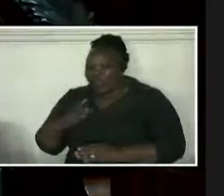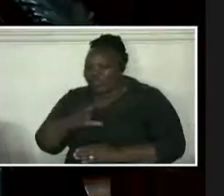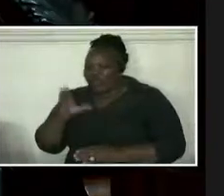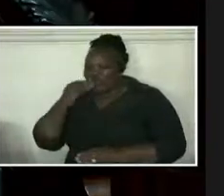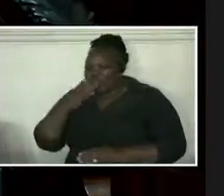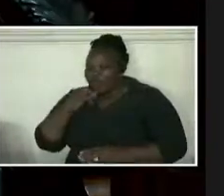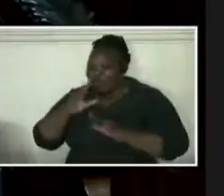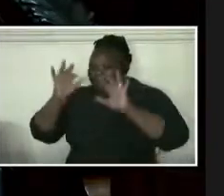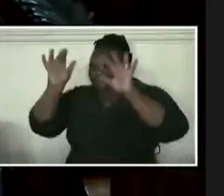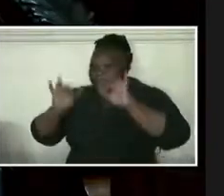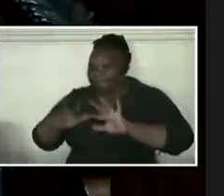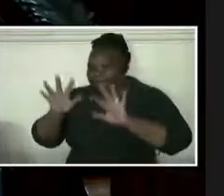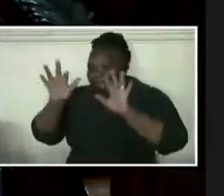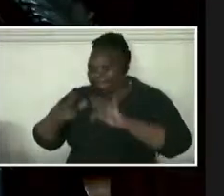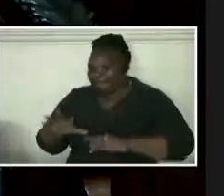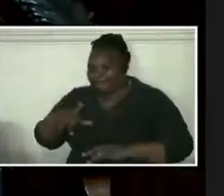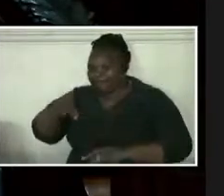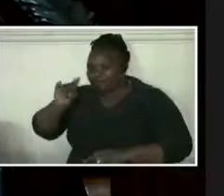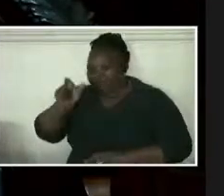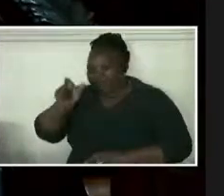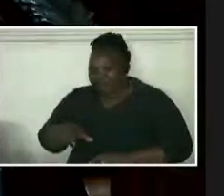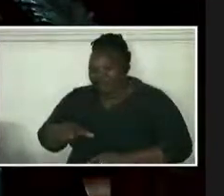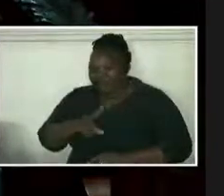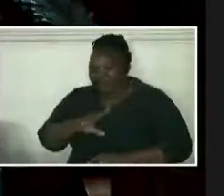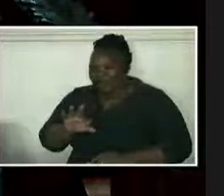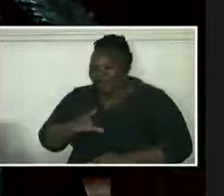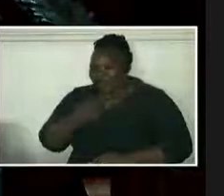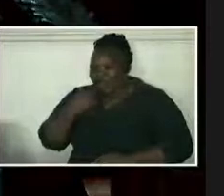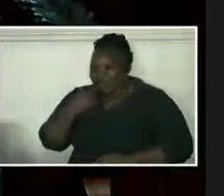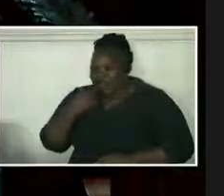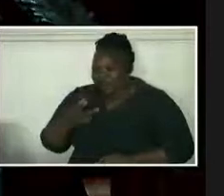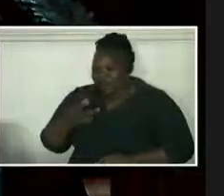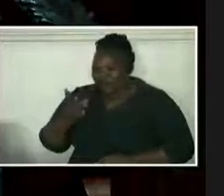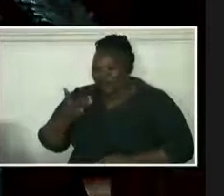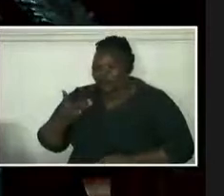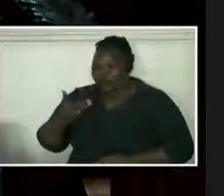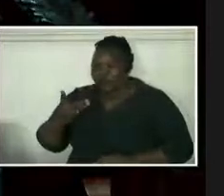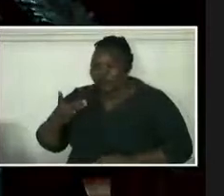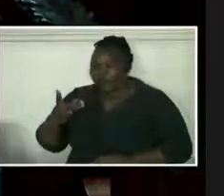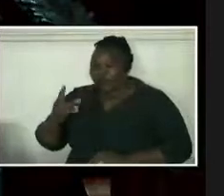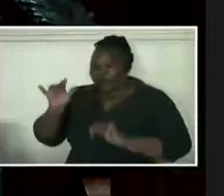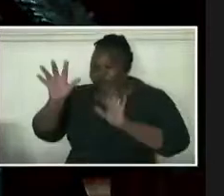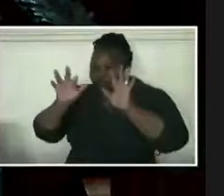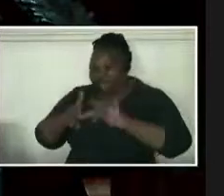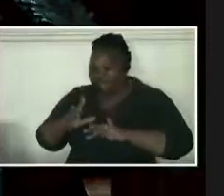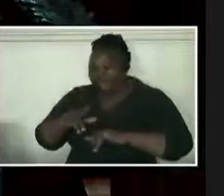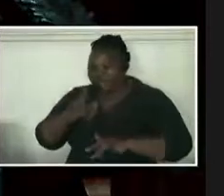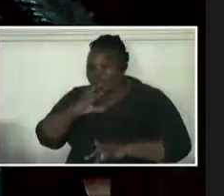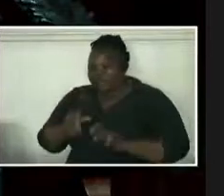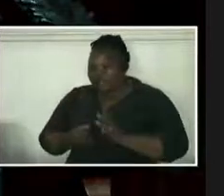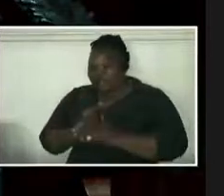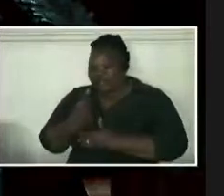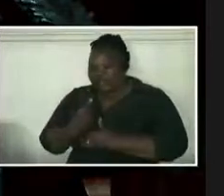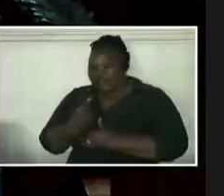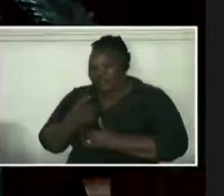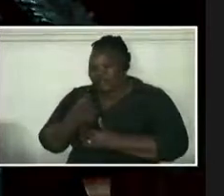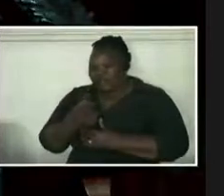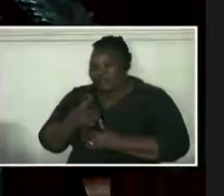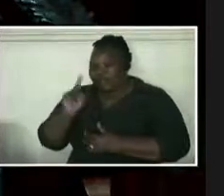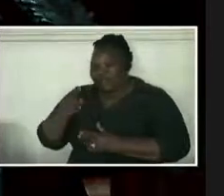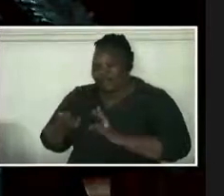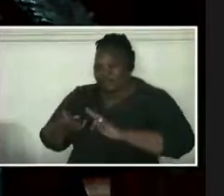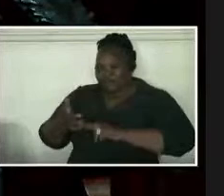of the floods chairperson as a response to the floods and the damage caused to our facilities we've had to